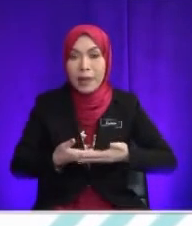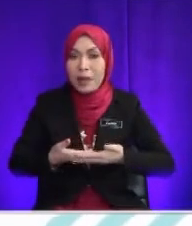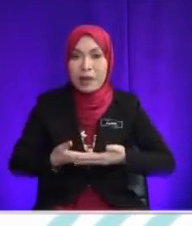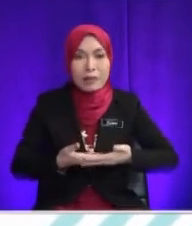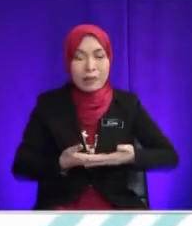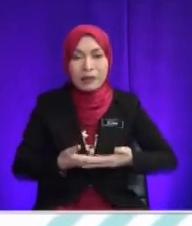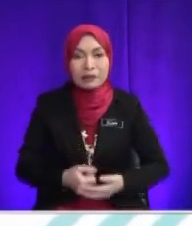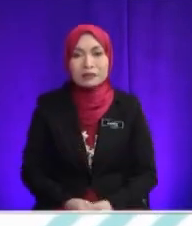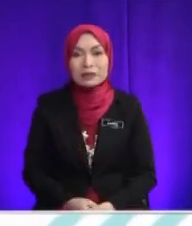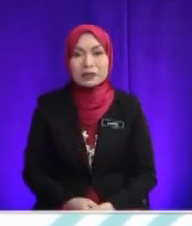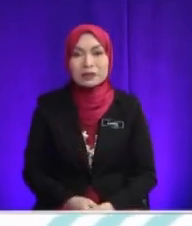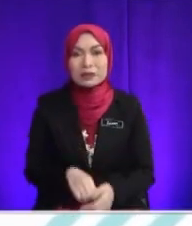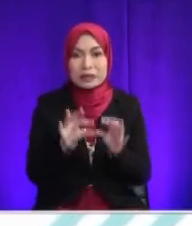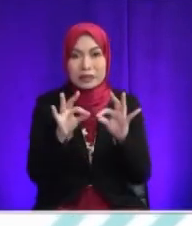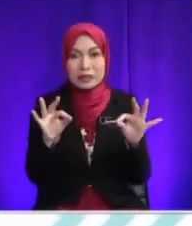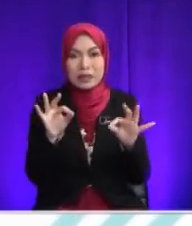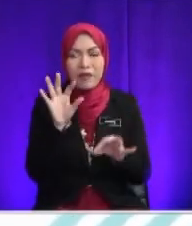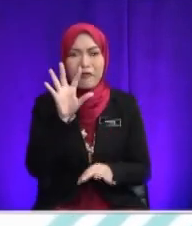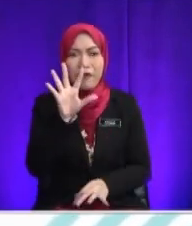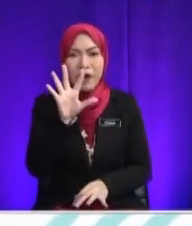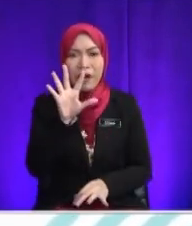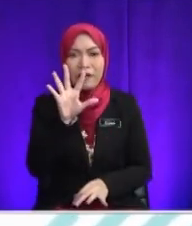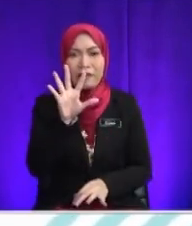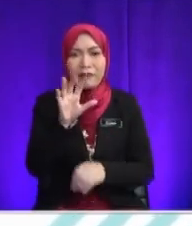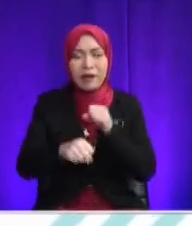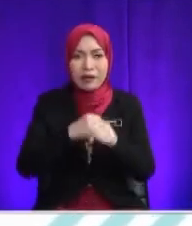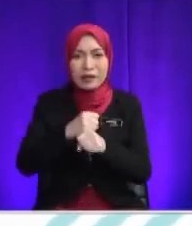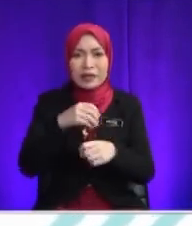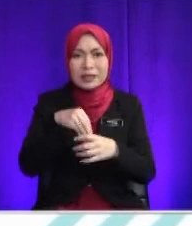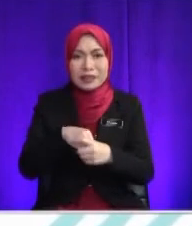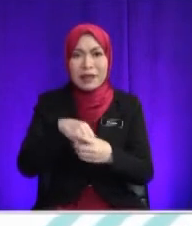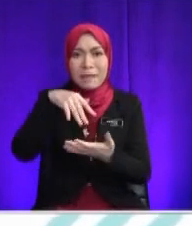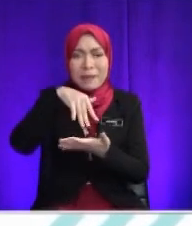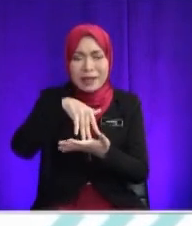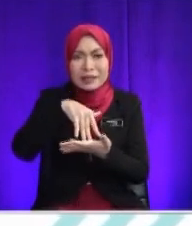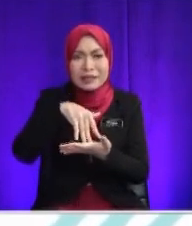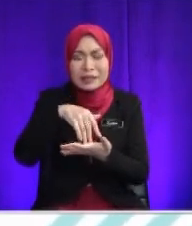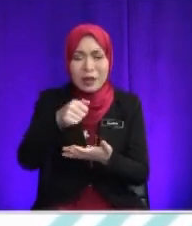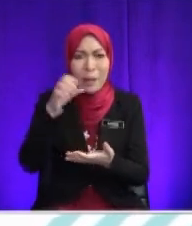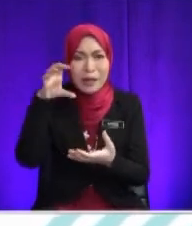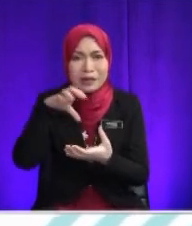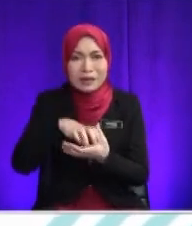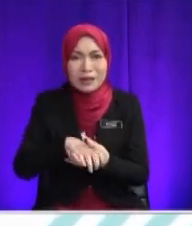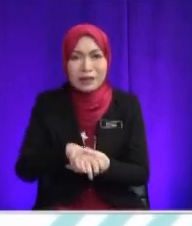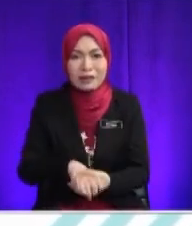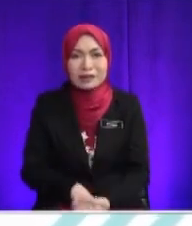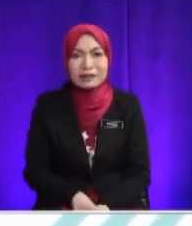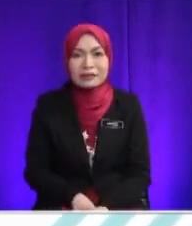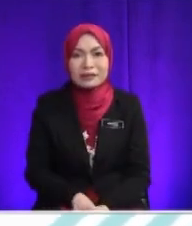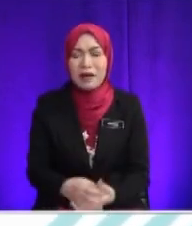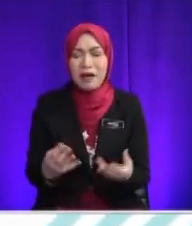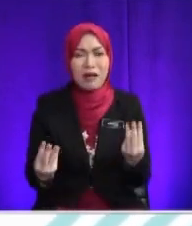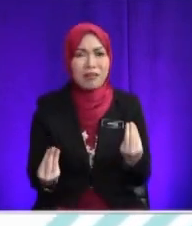sentenced to 5 years in prison. Can you believe it? He should have got a life sentence or the death penalty, if you ask